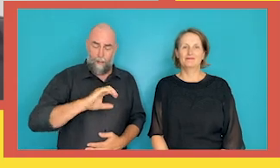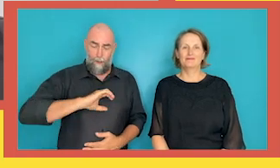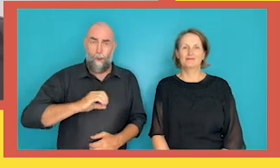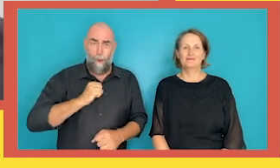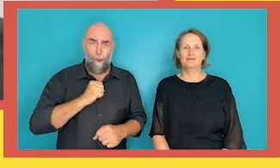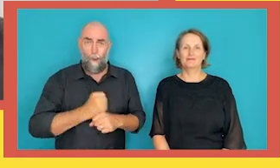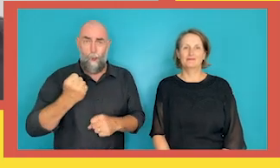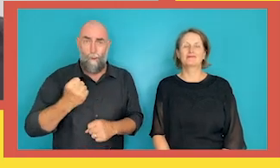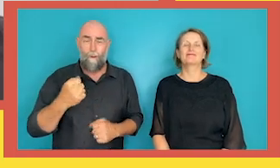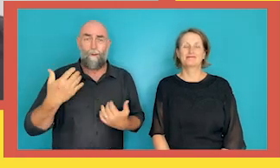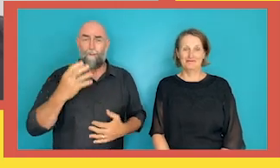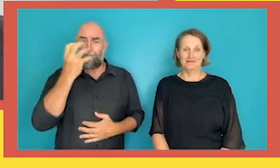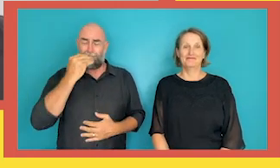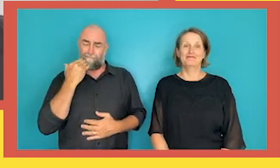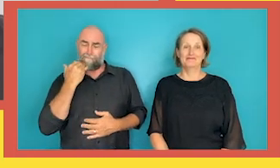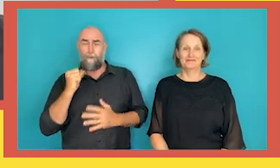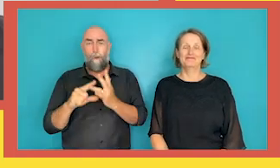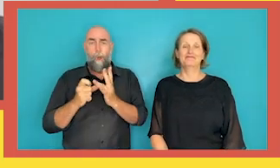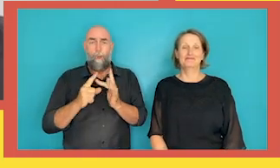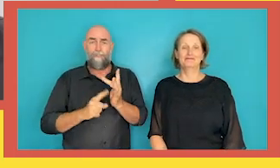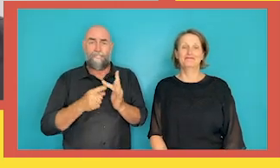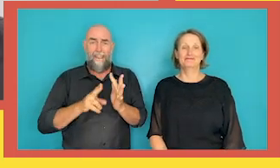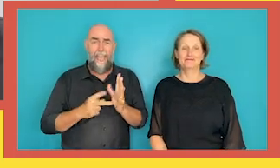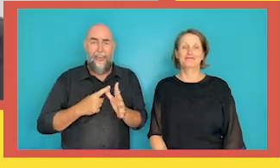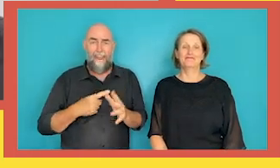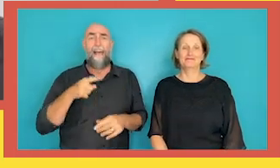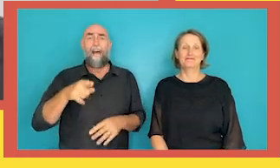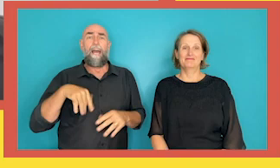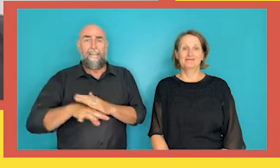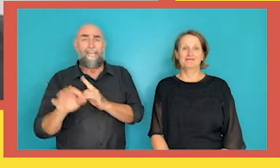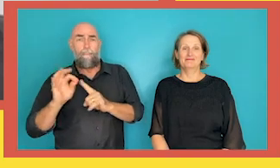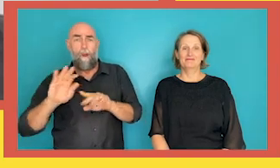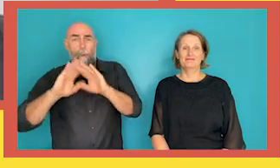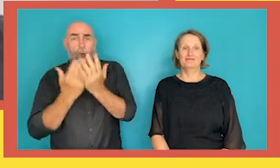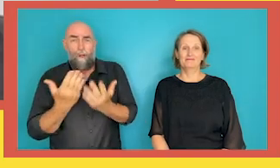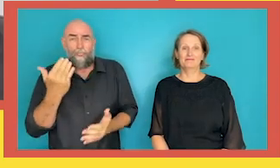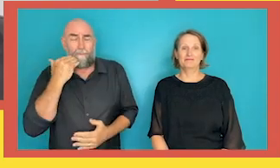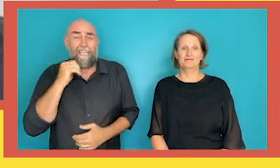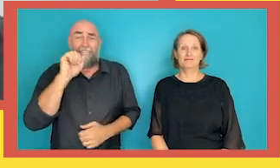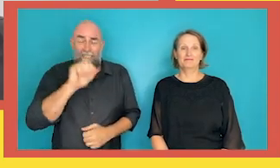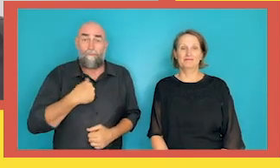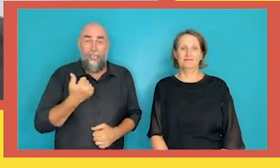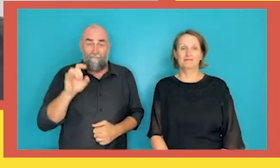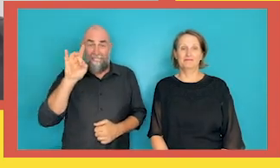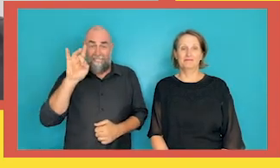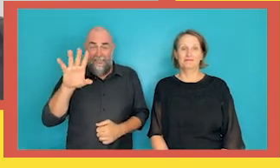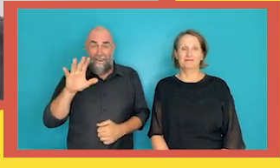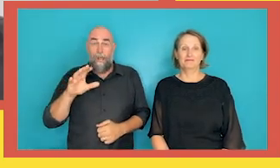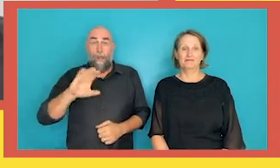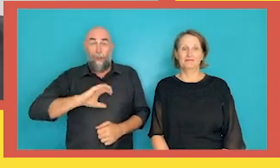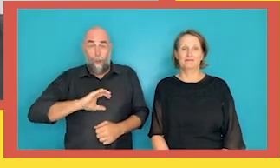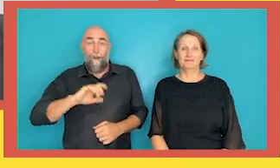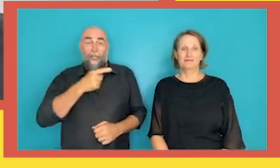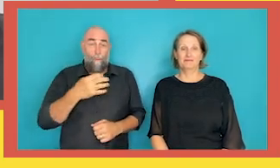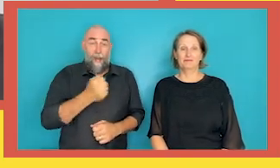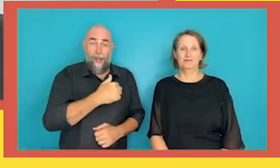gold medals on offer at the 2023 Oceania Para World Championships in Honiara. That's right. 9 out of 10 gold